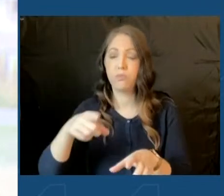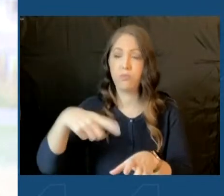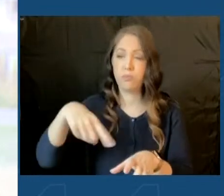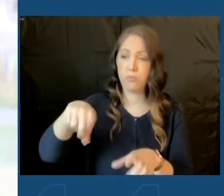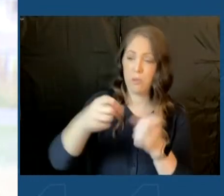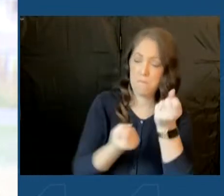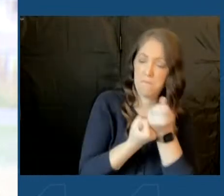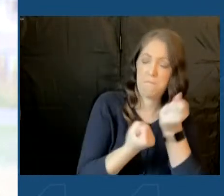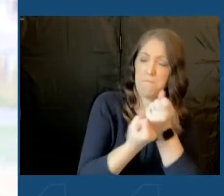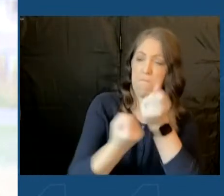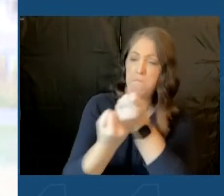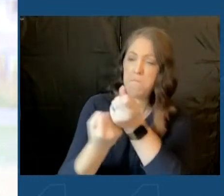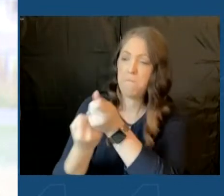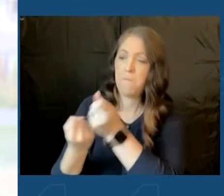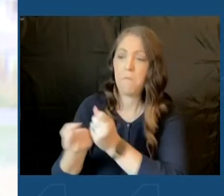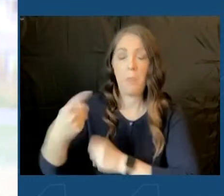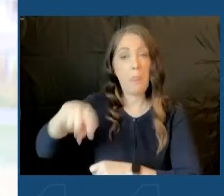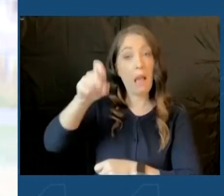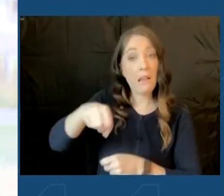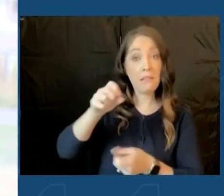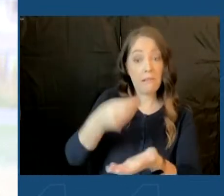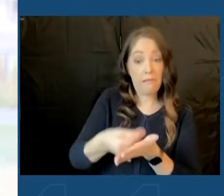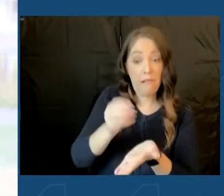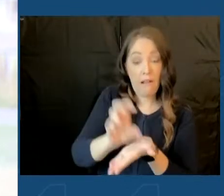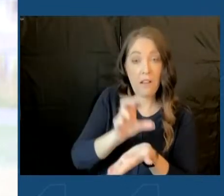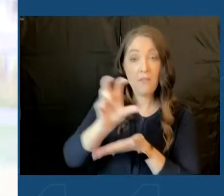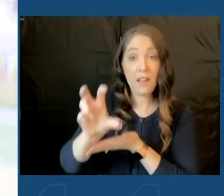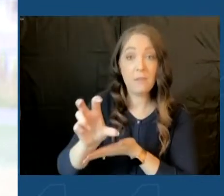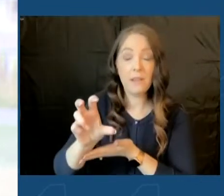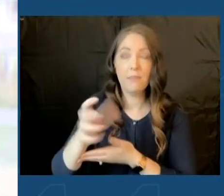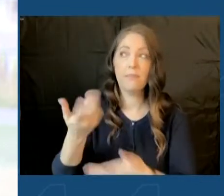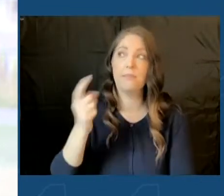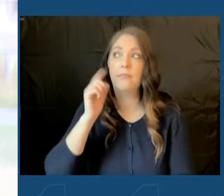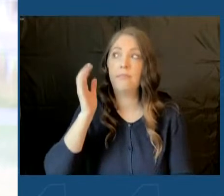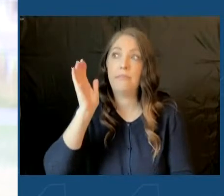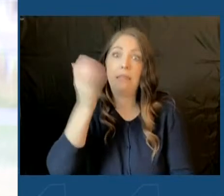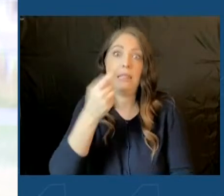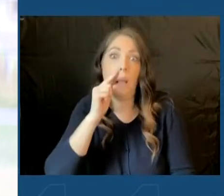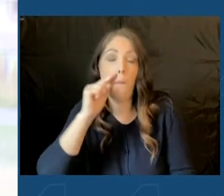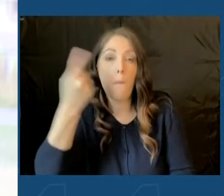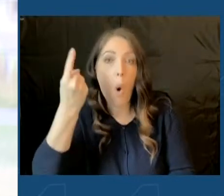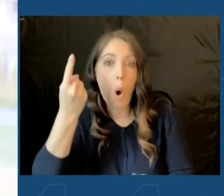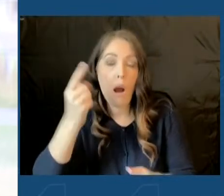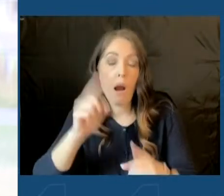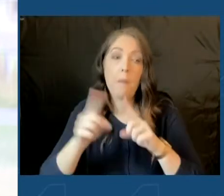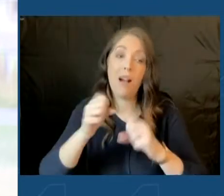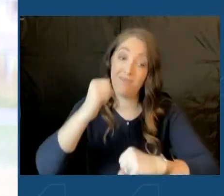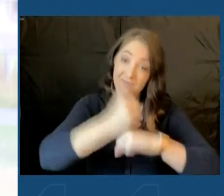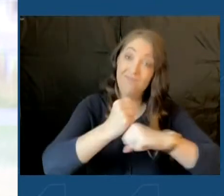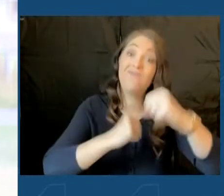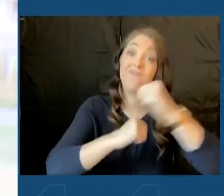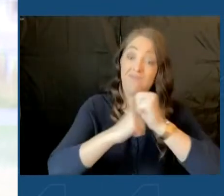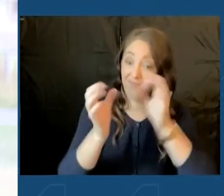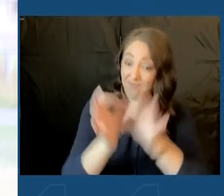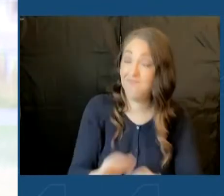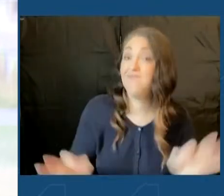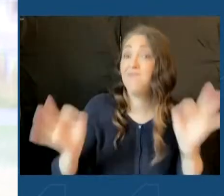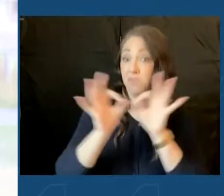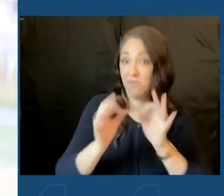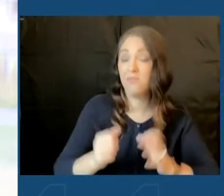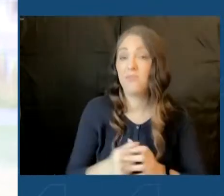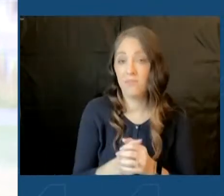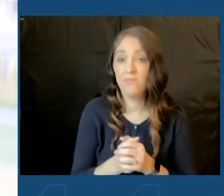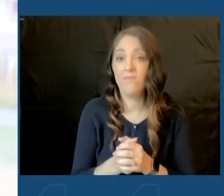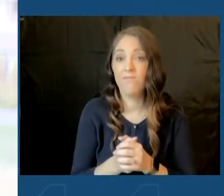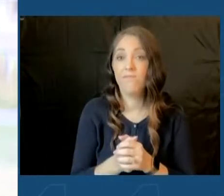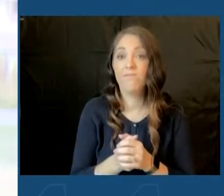in something that sounds boring, but it's not, and that is infrastructure and transportation projects. So thank you, Senator Kennedy. Also, someone I've worked with many,